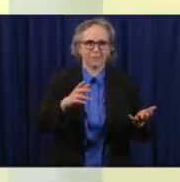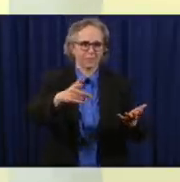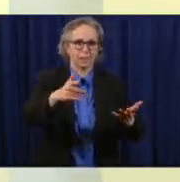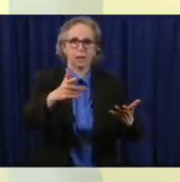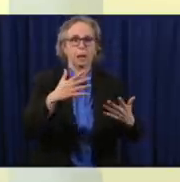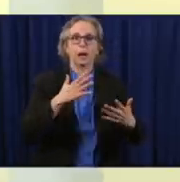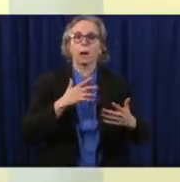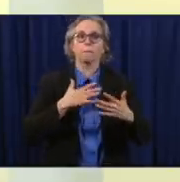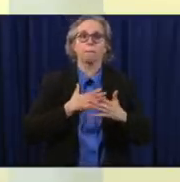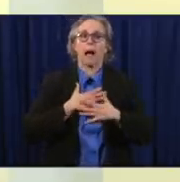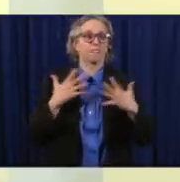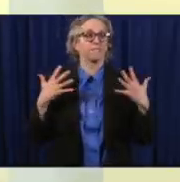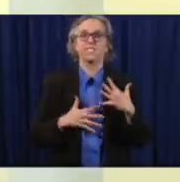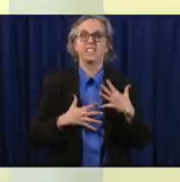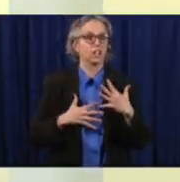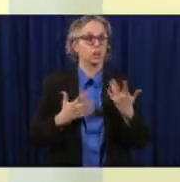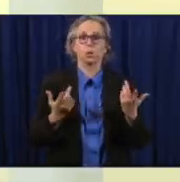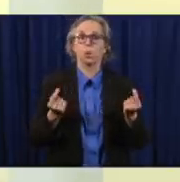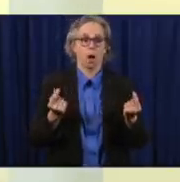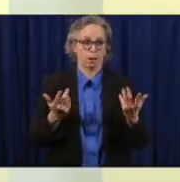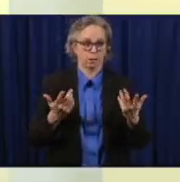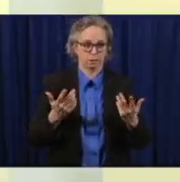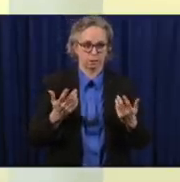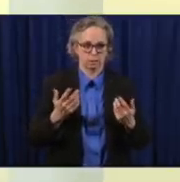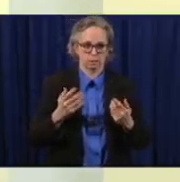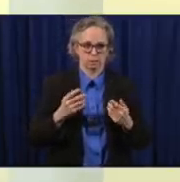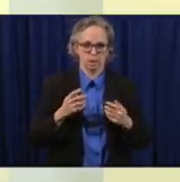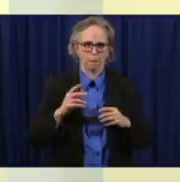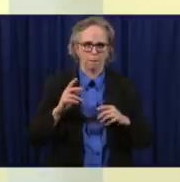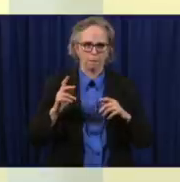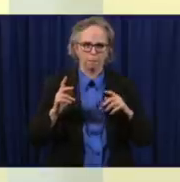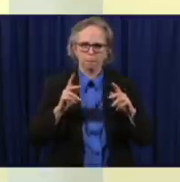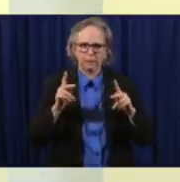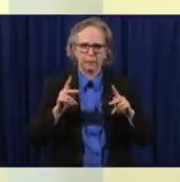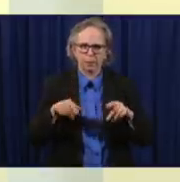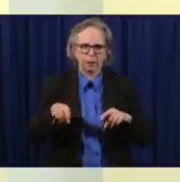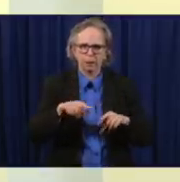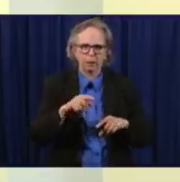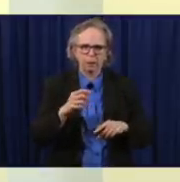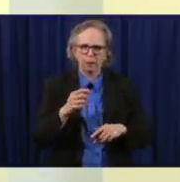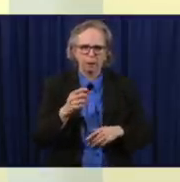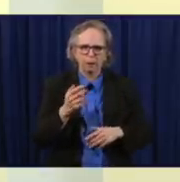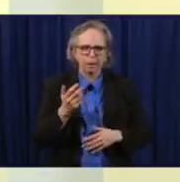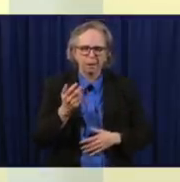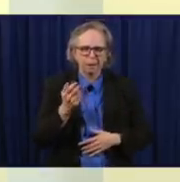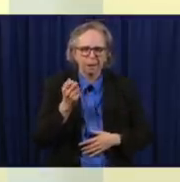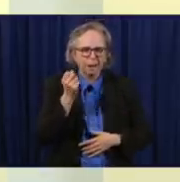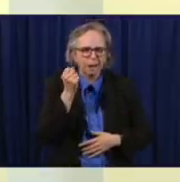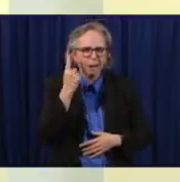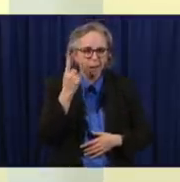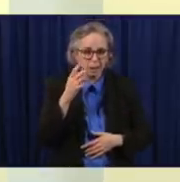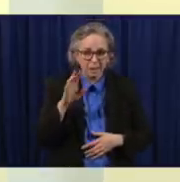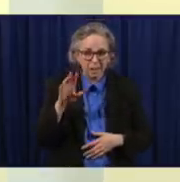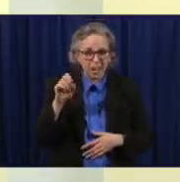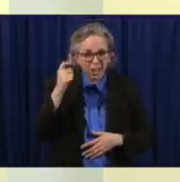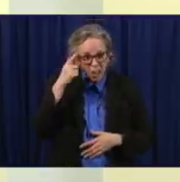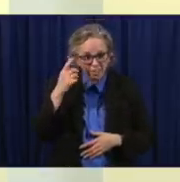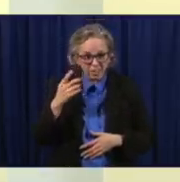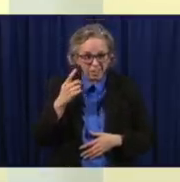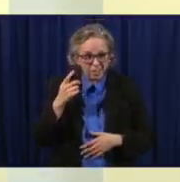the subtlety in what the governor is saying about we need to respect the virus. Like, we need to